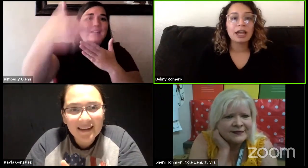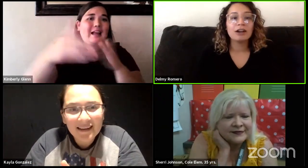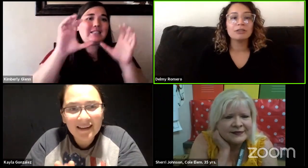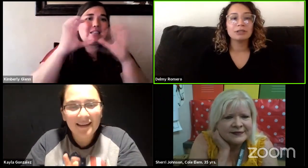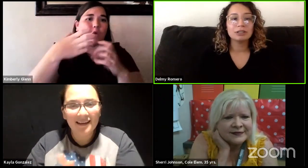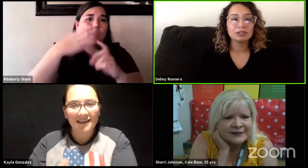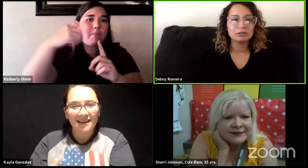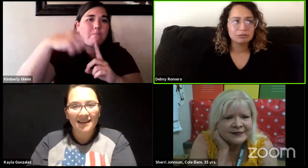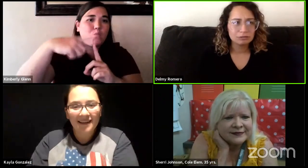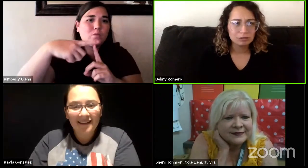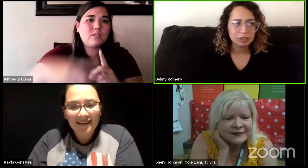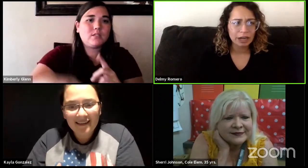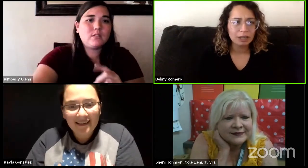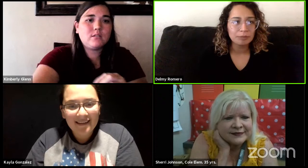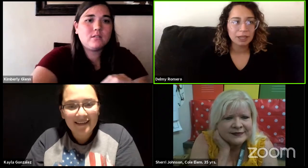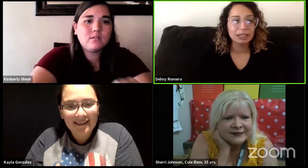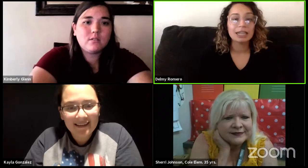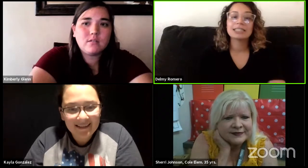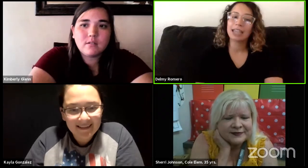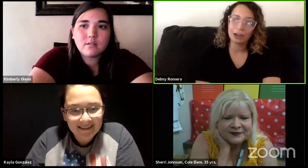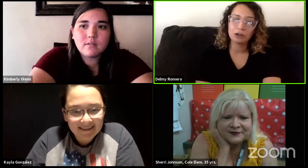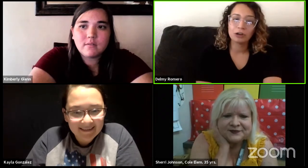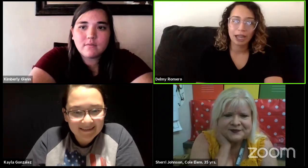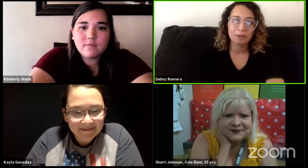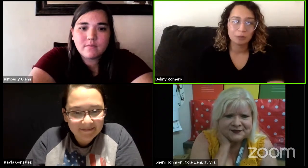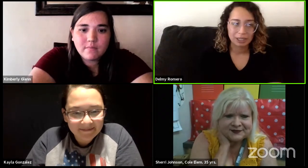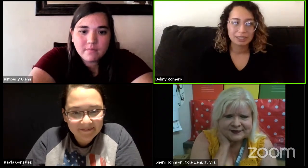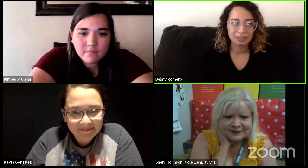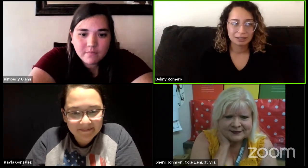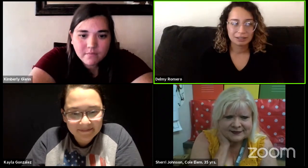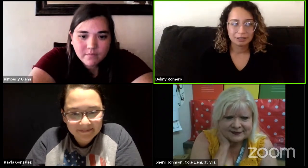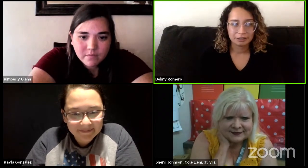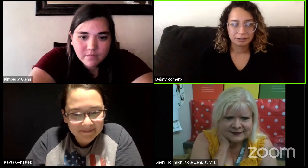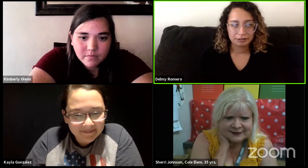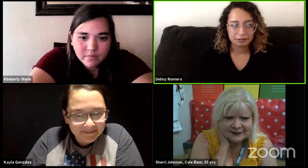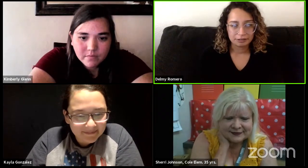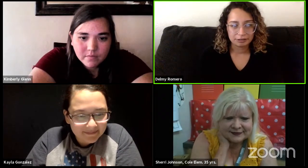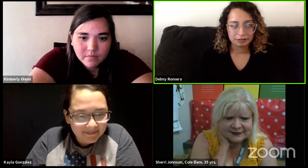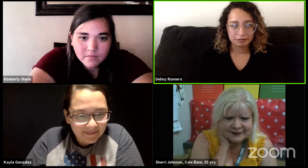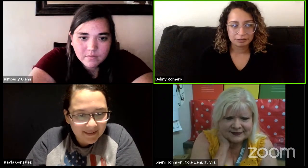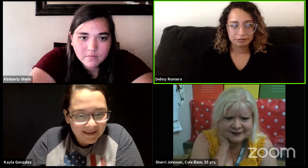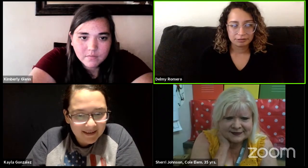So now, Sherry, pick the next category and points.